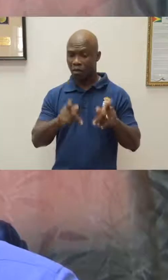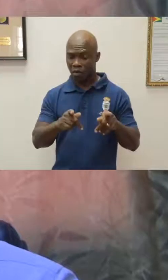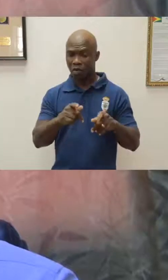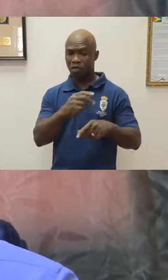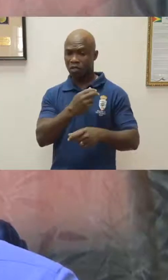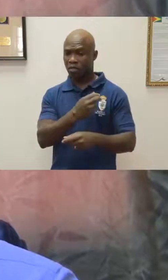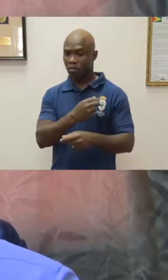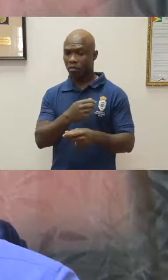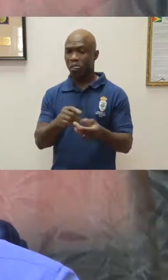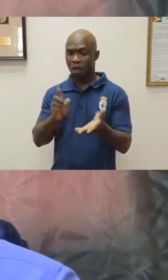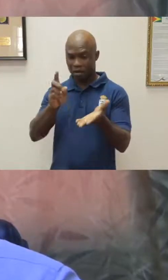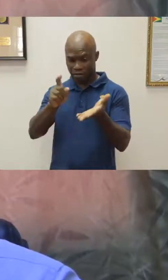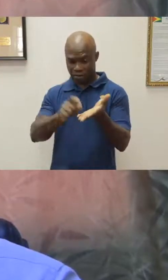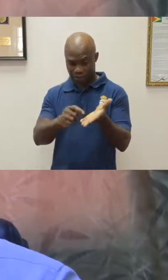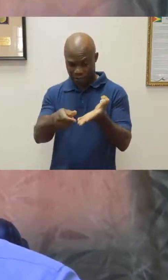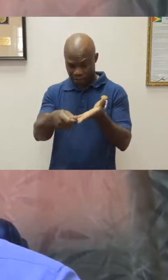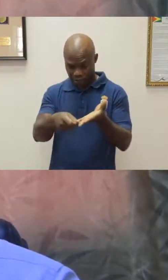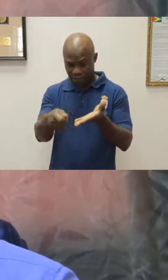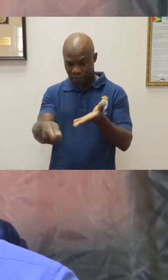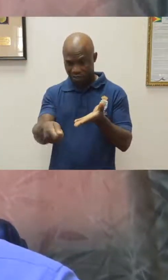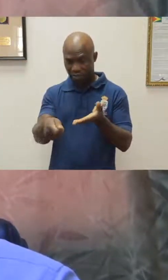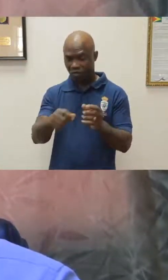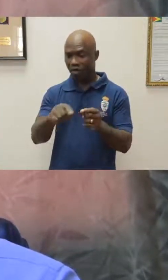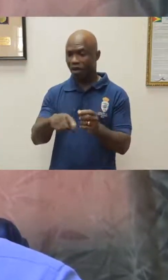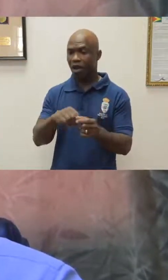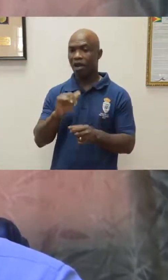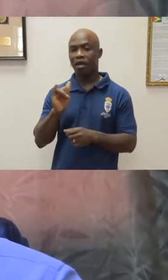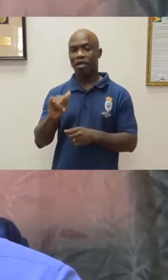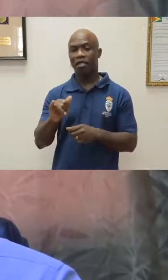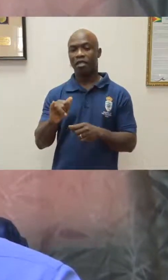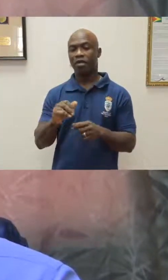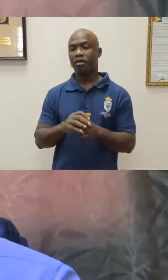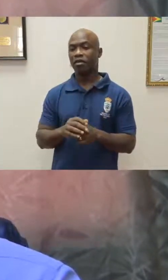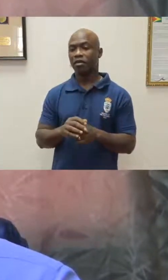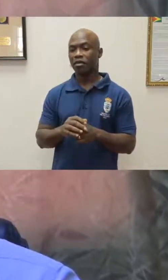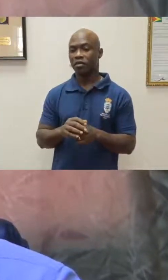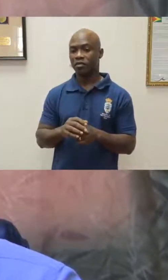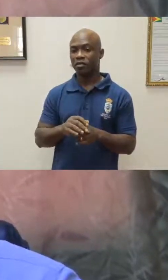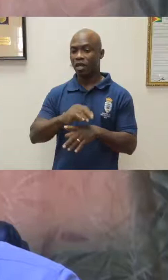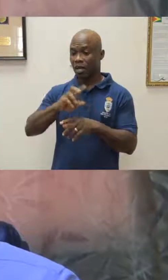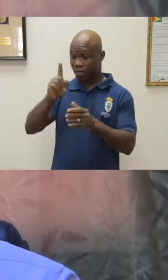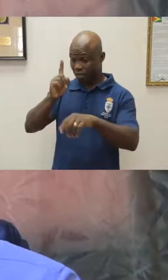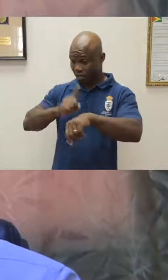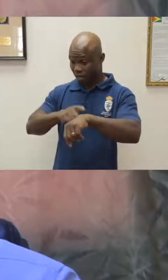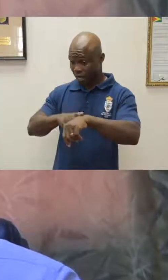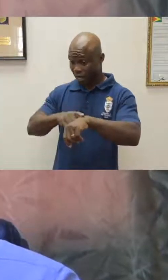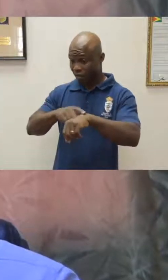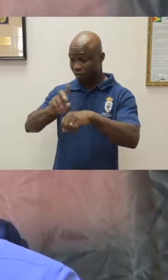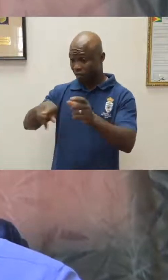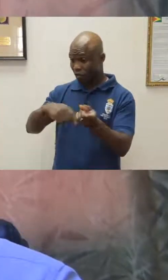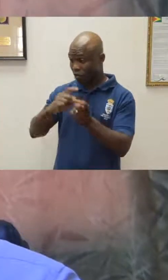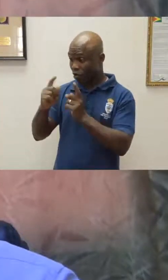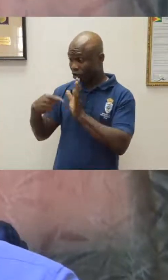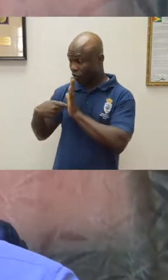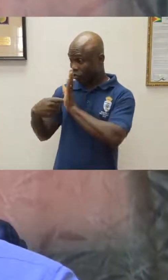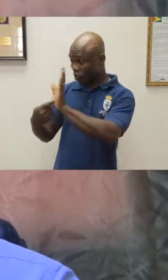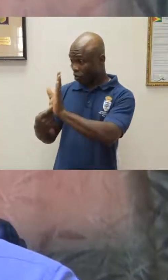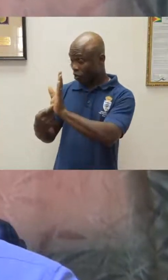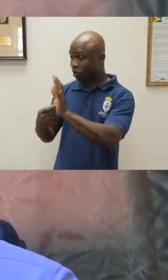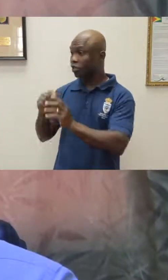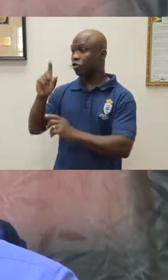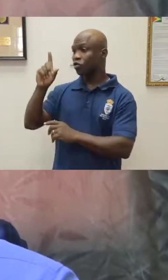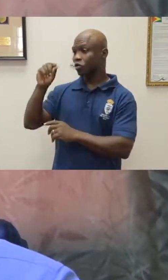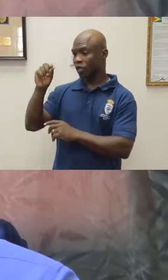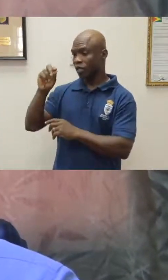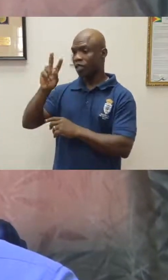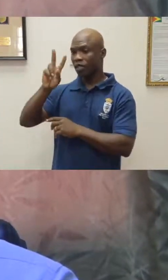Reference Laboratory, and the turnaround time for results is 24 hours. Social distancing. The department